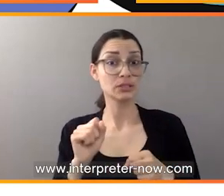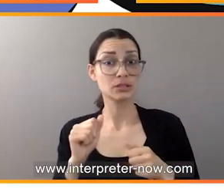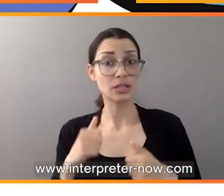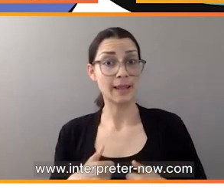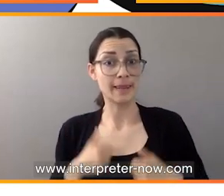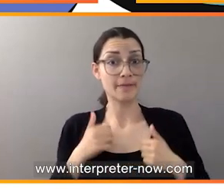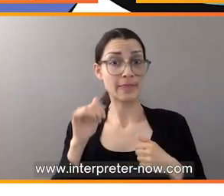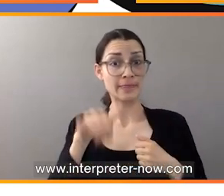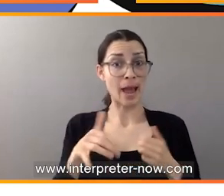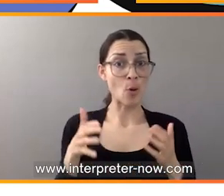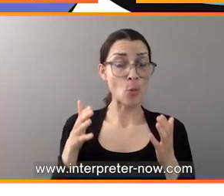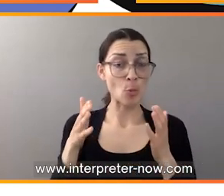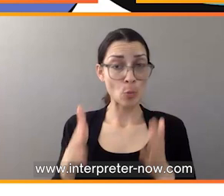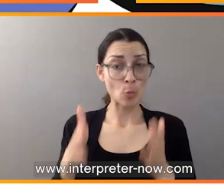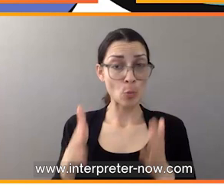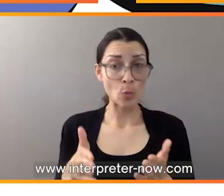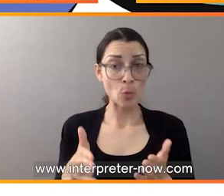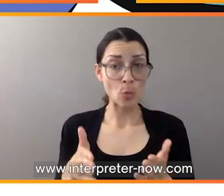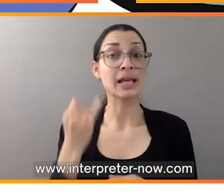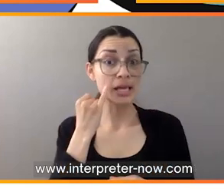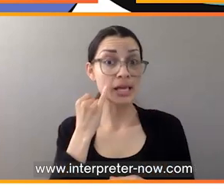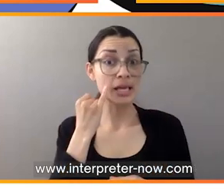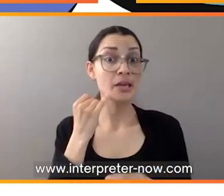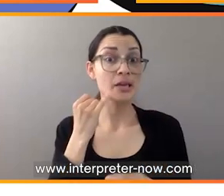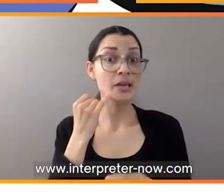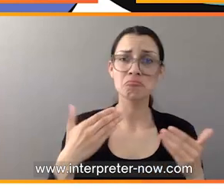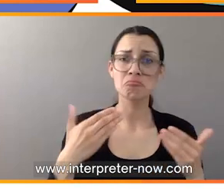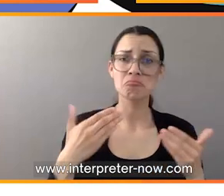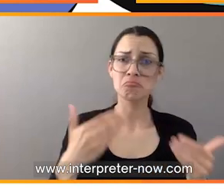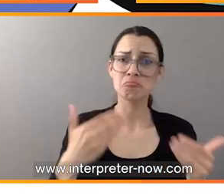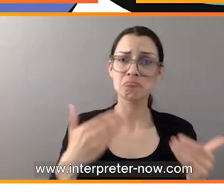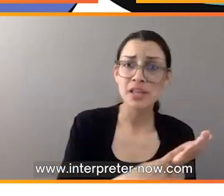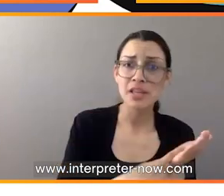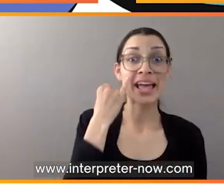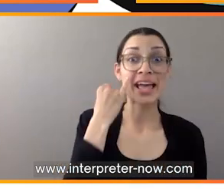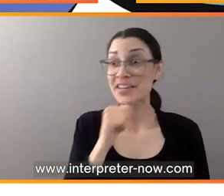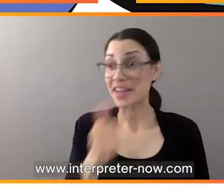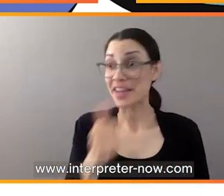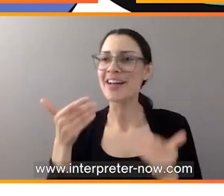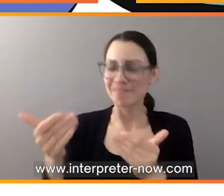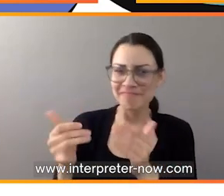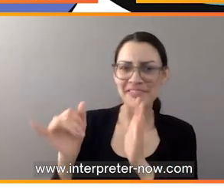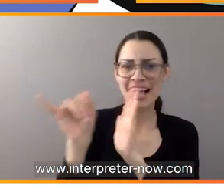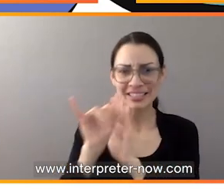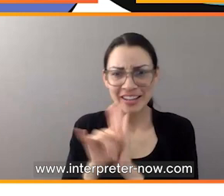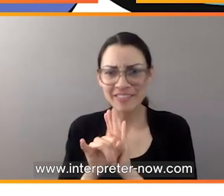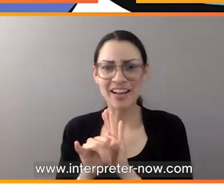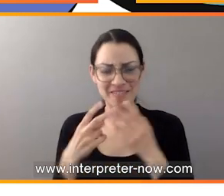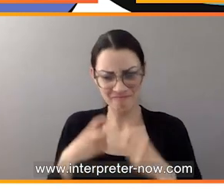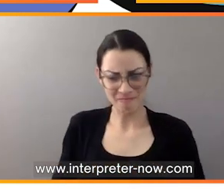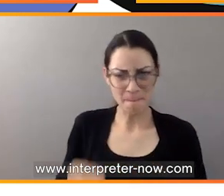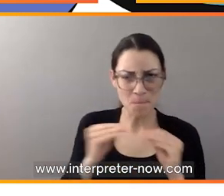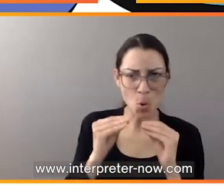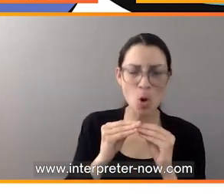if you are, great, talk about it. And if you're not, great, identify it. And then work with your manager